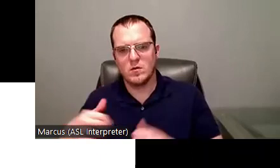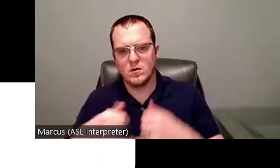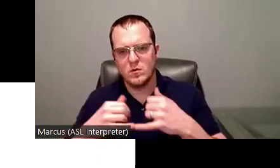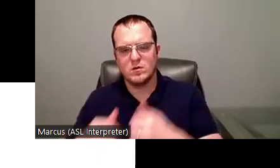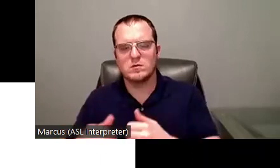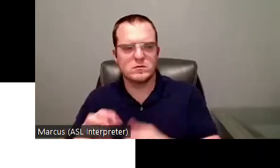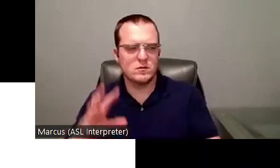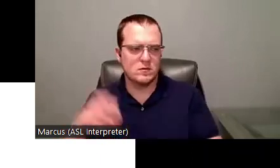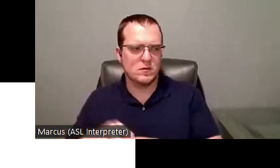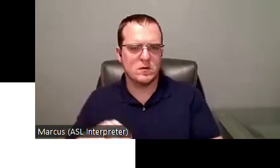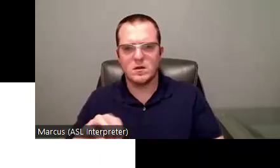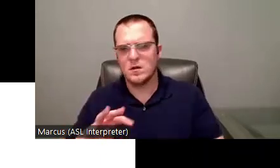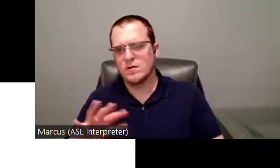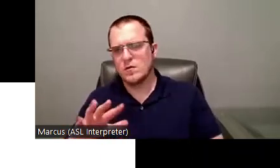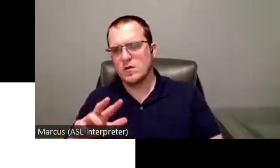total of